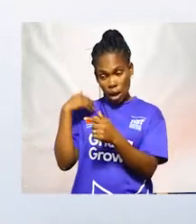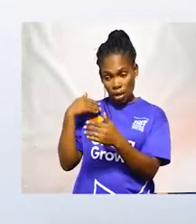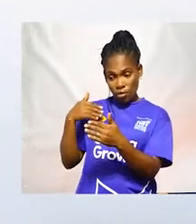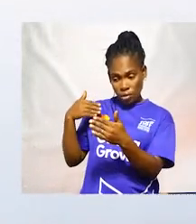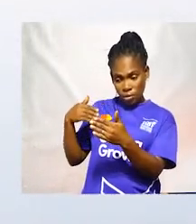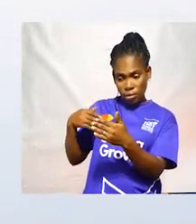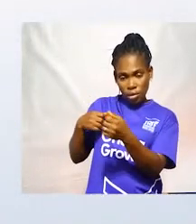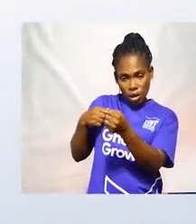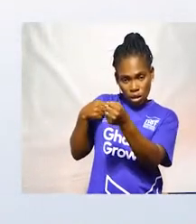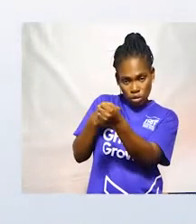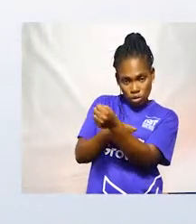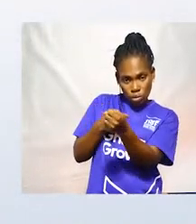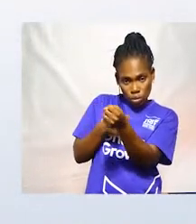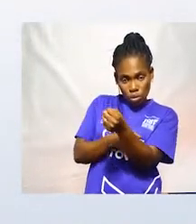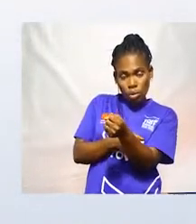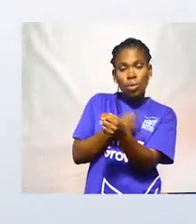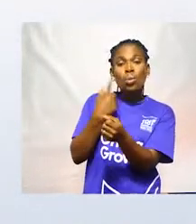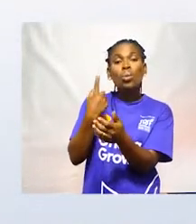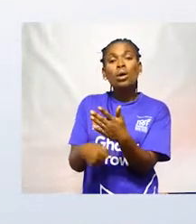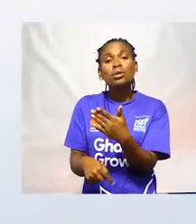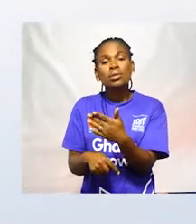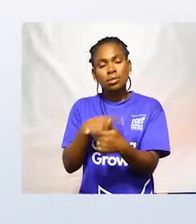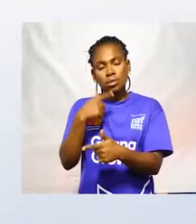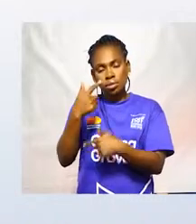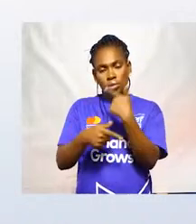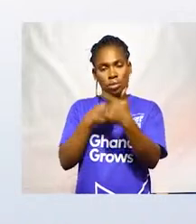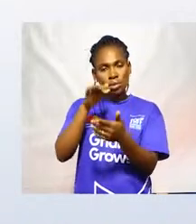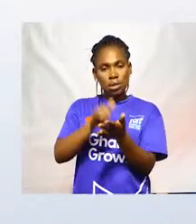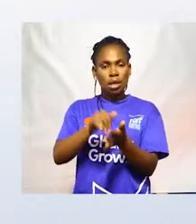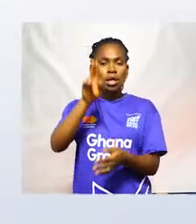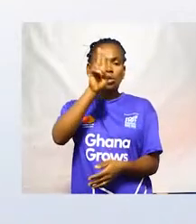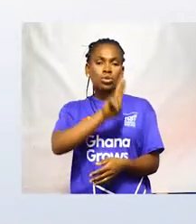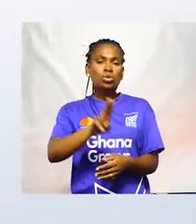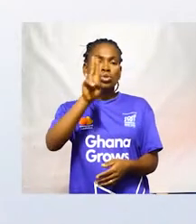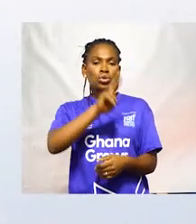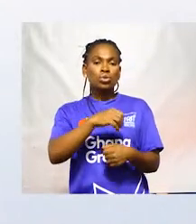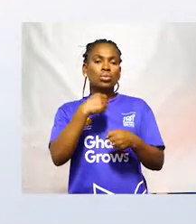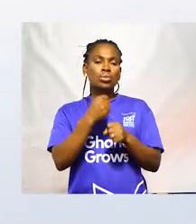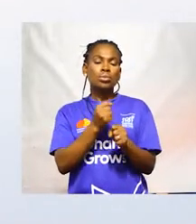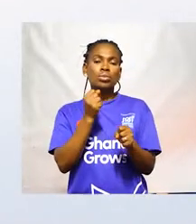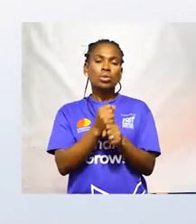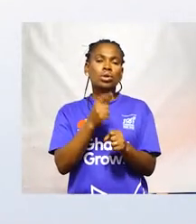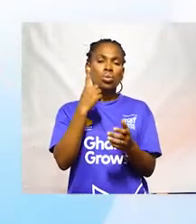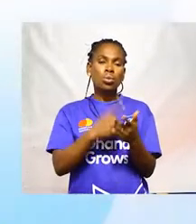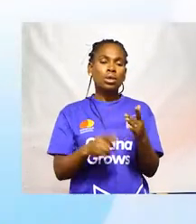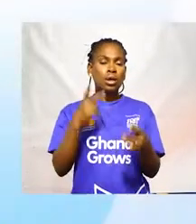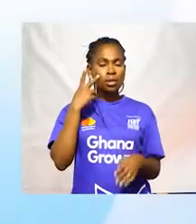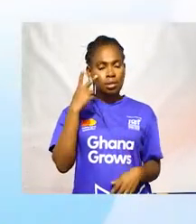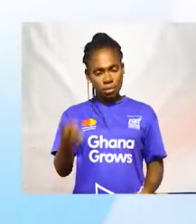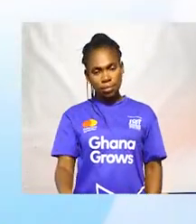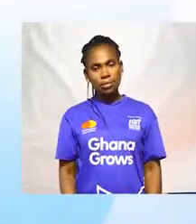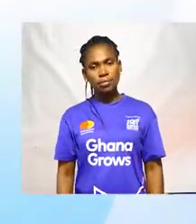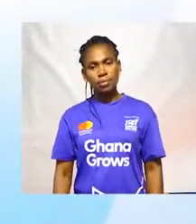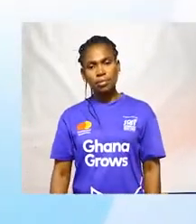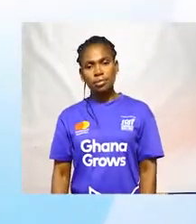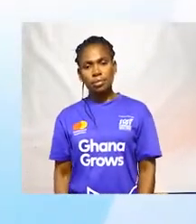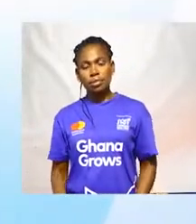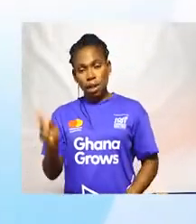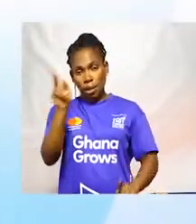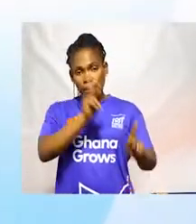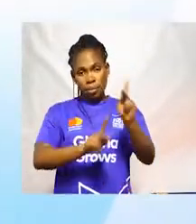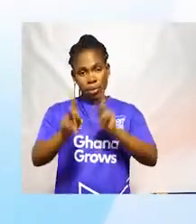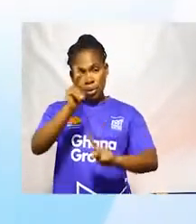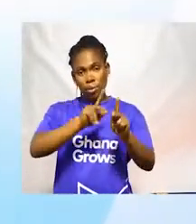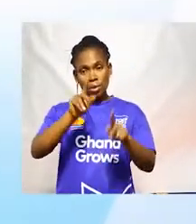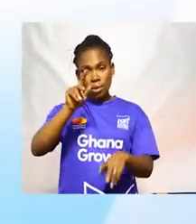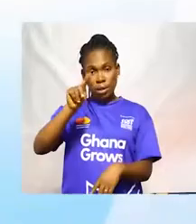for me. And that backing is what I use to produce what I see. For those watching on television, you can see the level